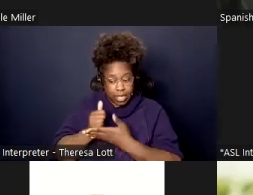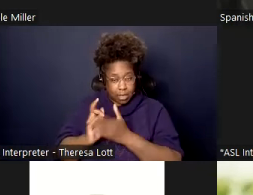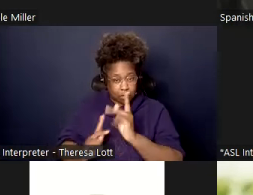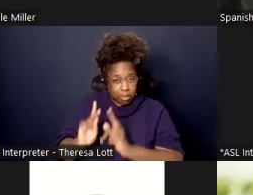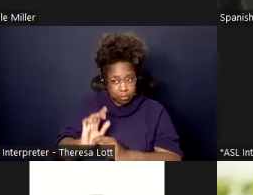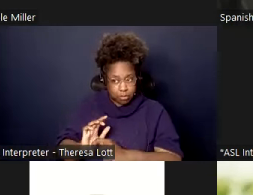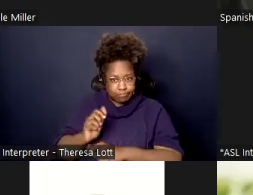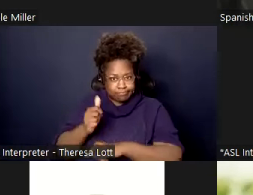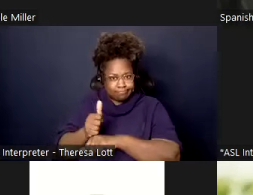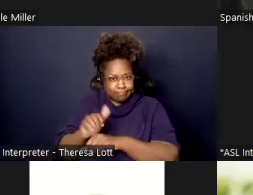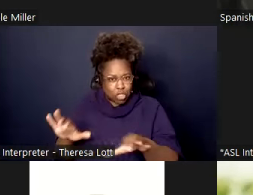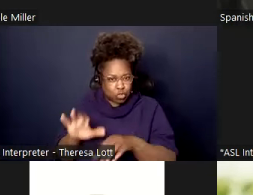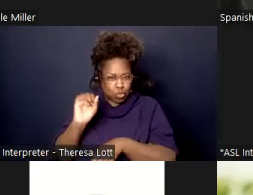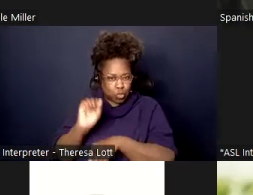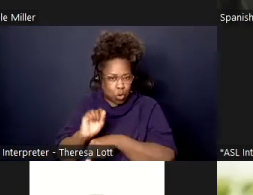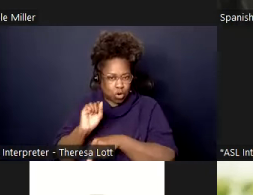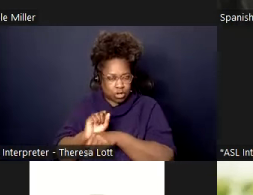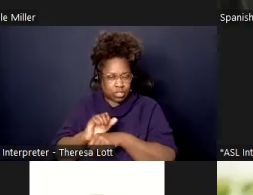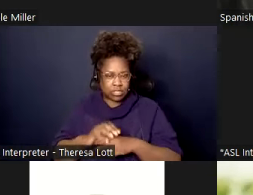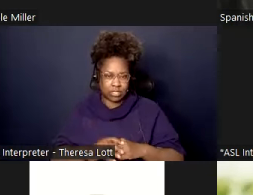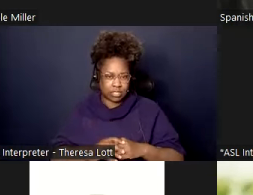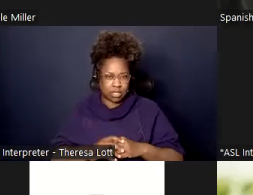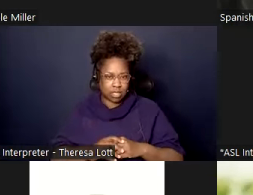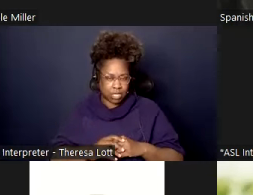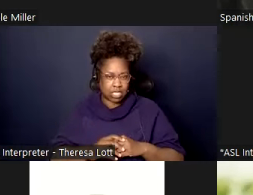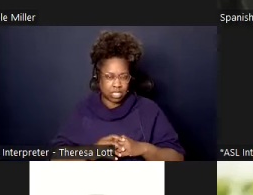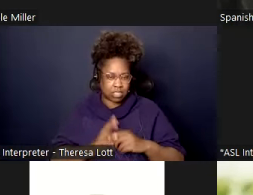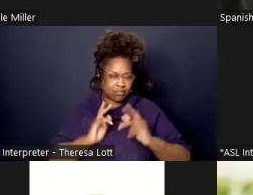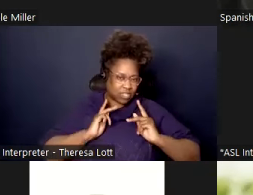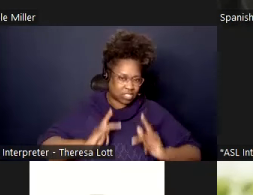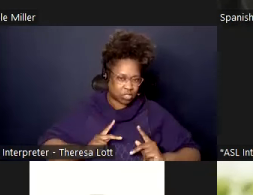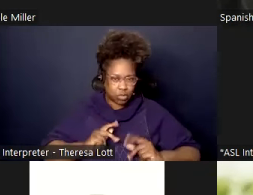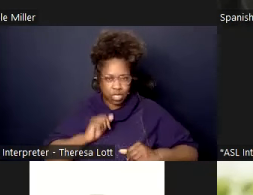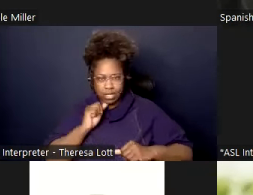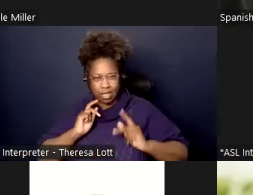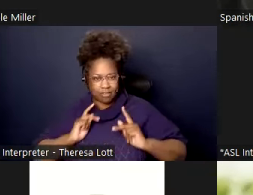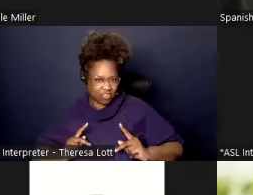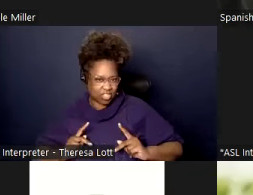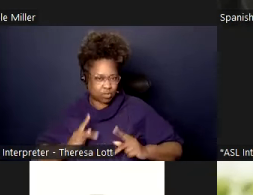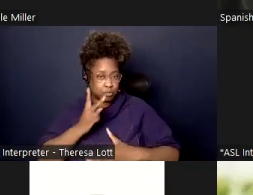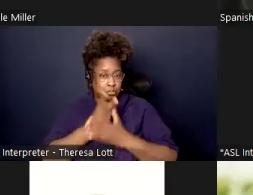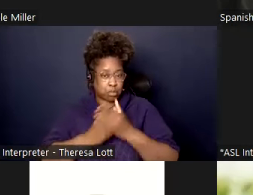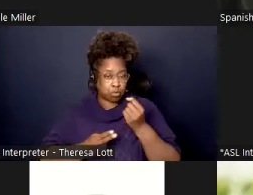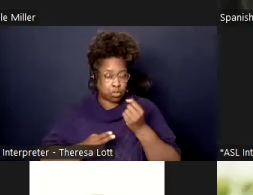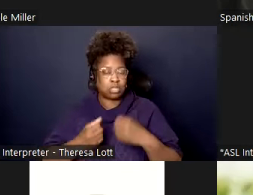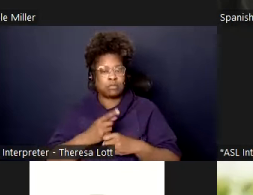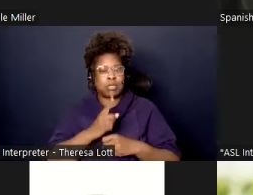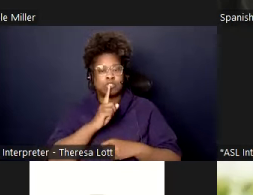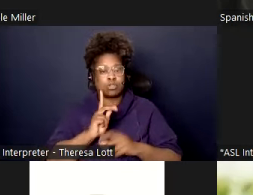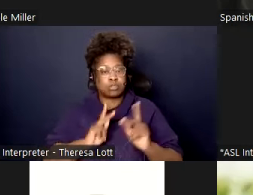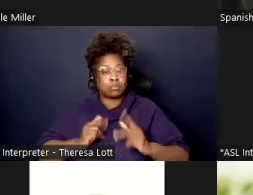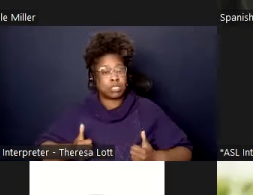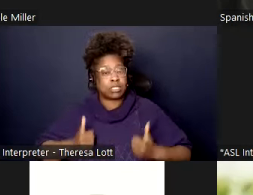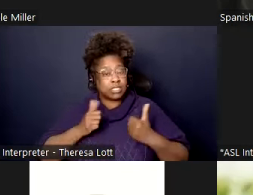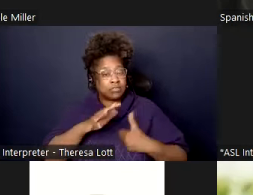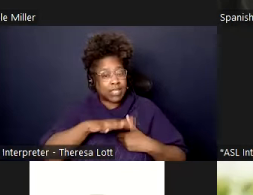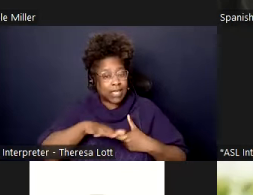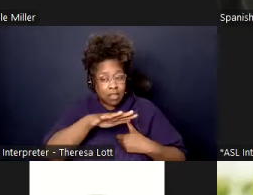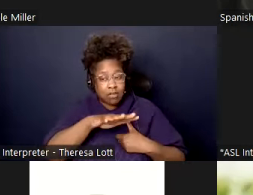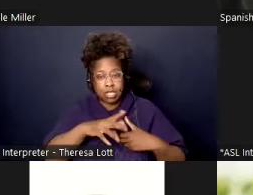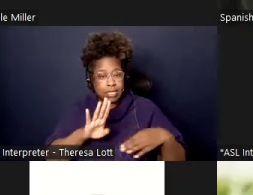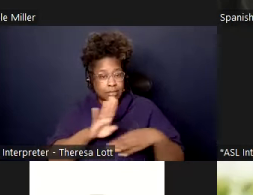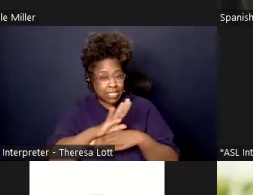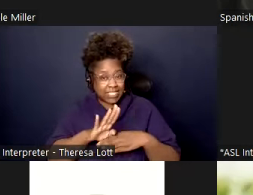solutions, as well as the non-physical. But, we want to make sure that our residents and our businesses are able to reap some of the